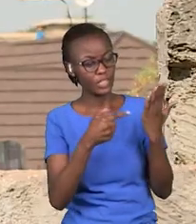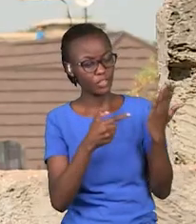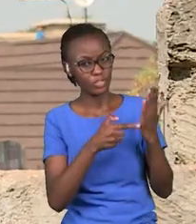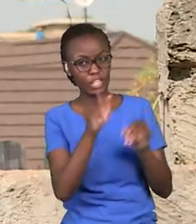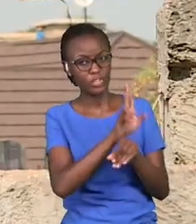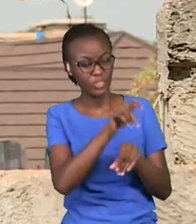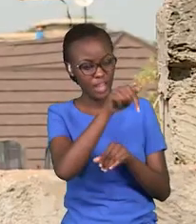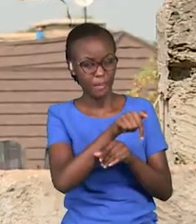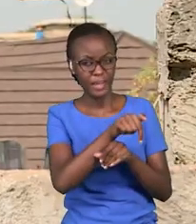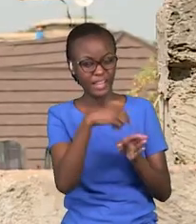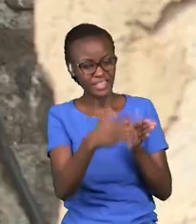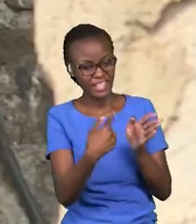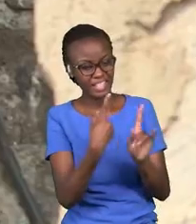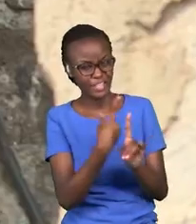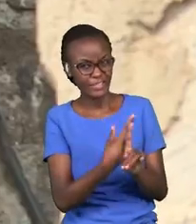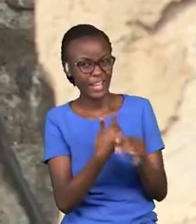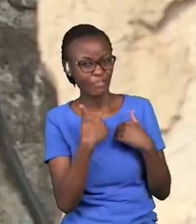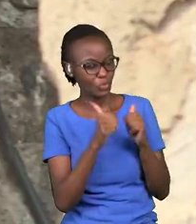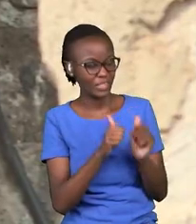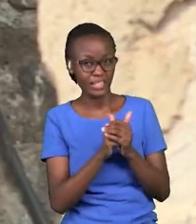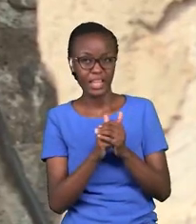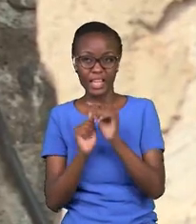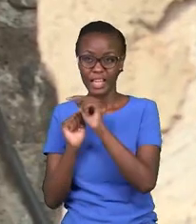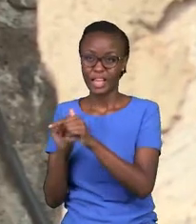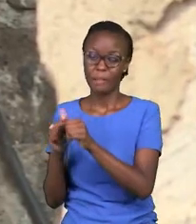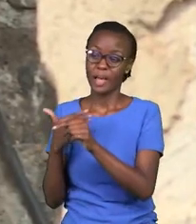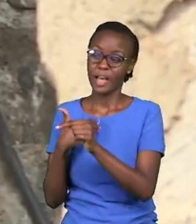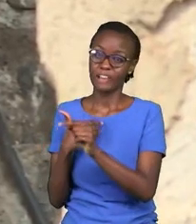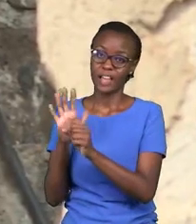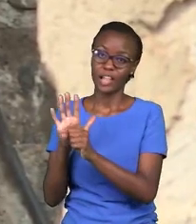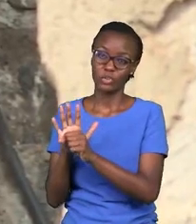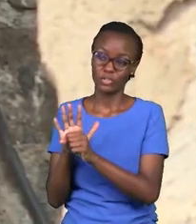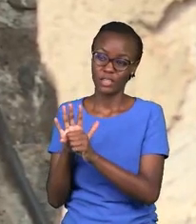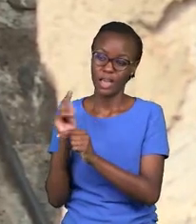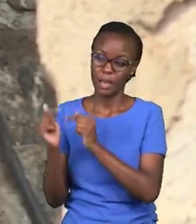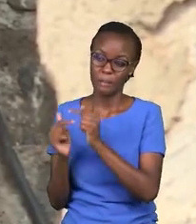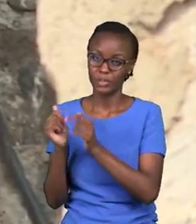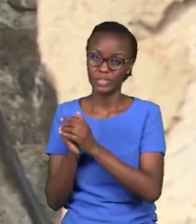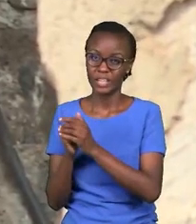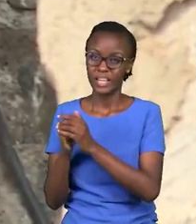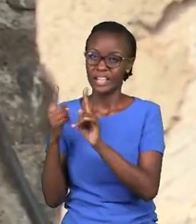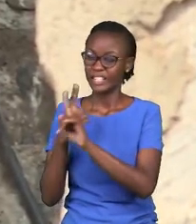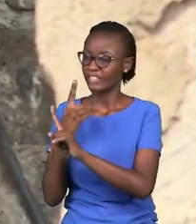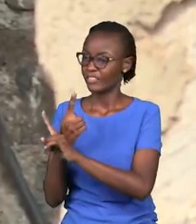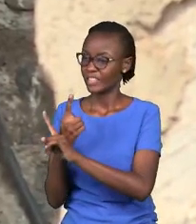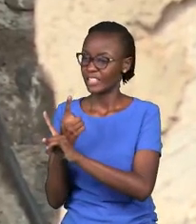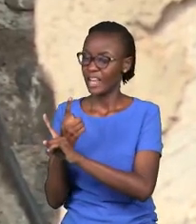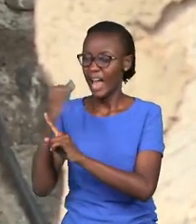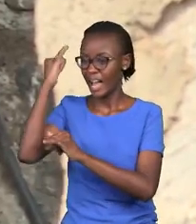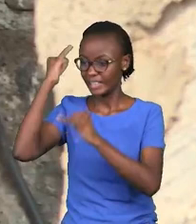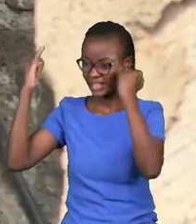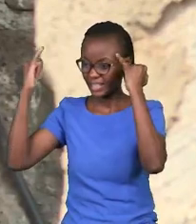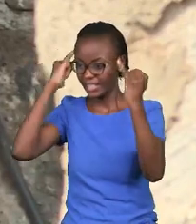seen in today's industry? Well, in today's industry, what we have is a lot of, we're looking at alternative building technologies. You realize